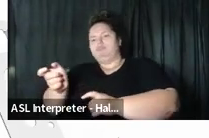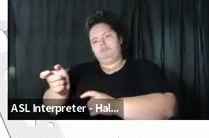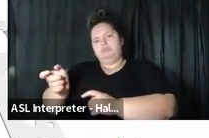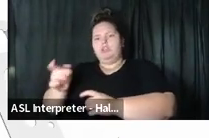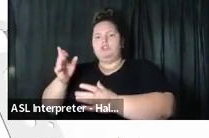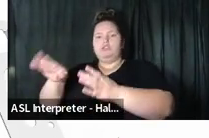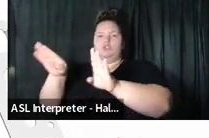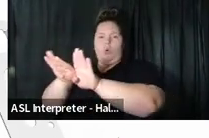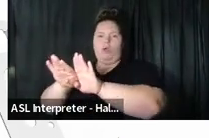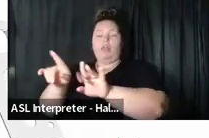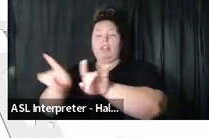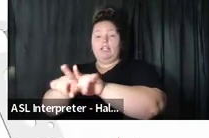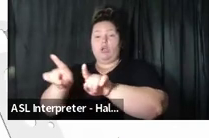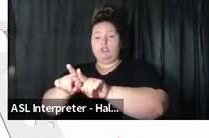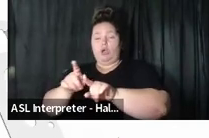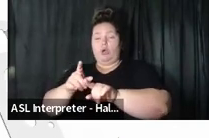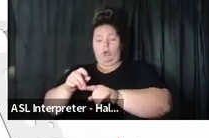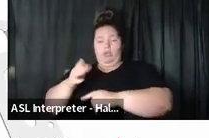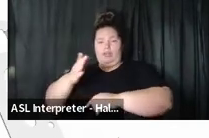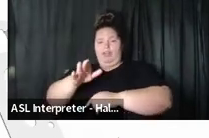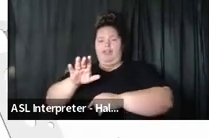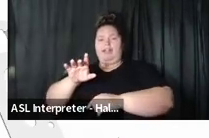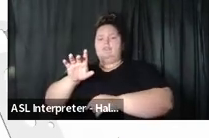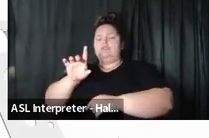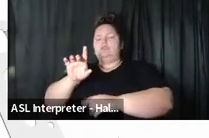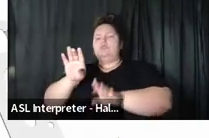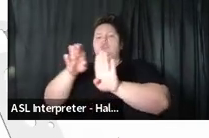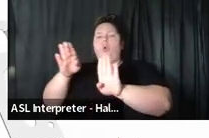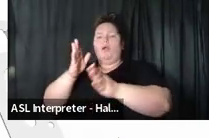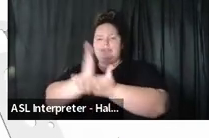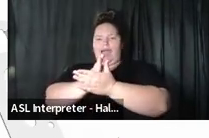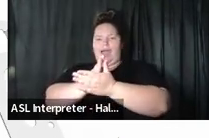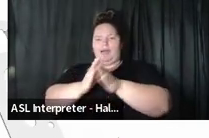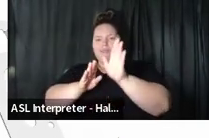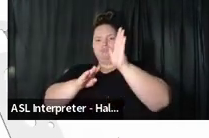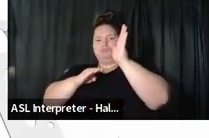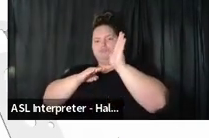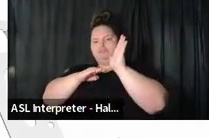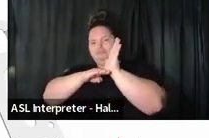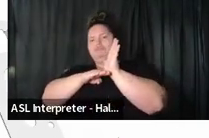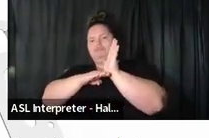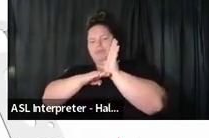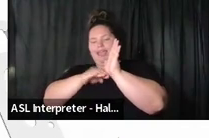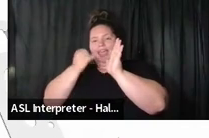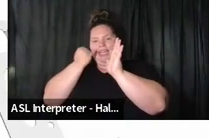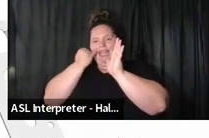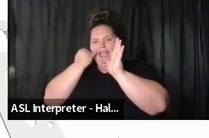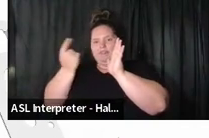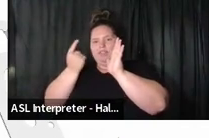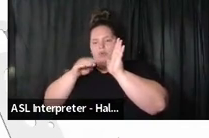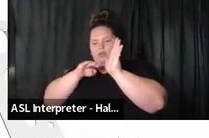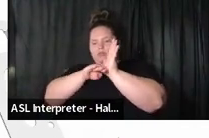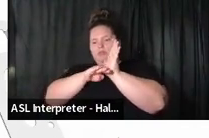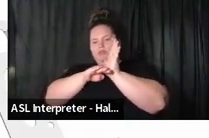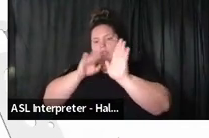inside of your door and like an alarm will go off if it's pressed down. But then there's other more accessible locks. So there's some that if